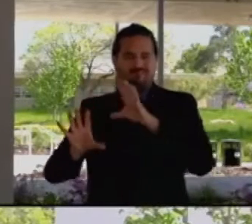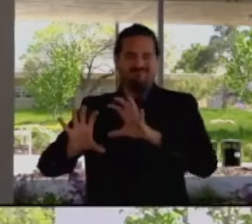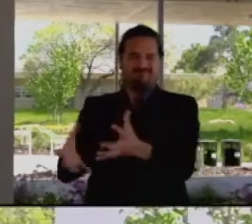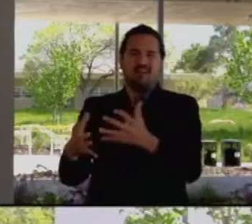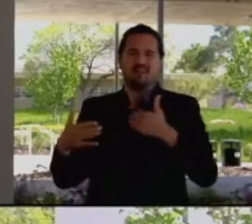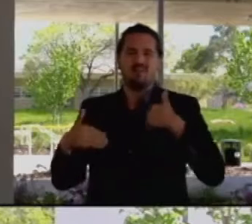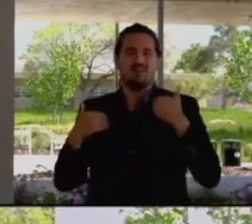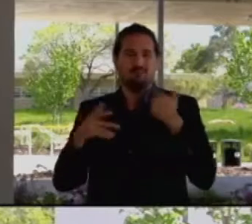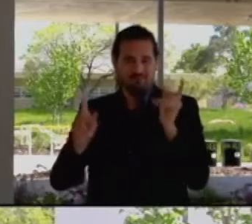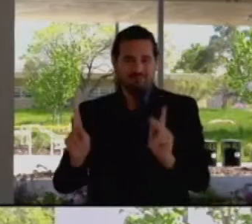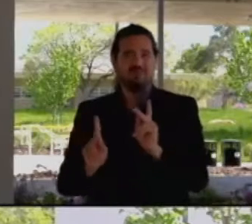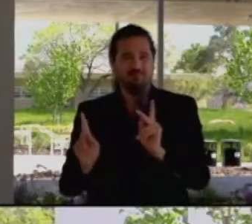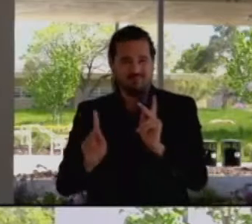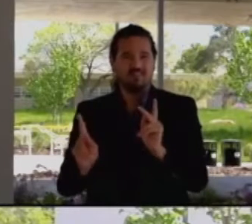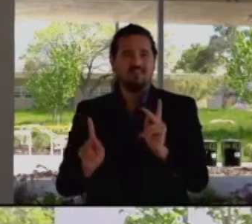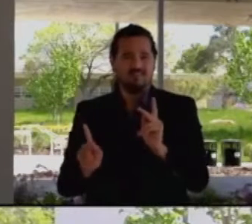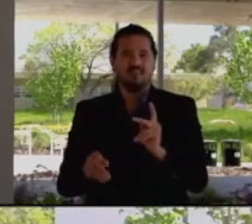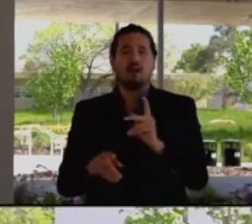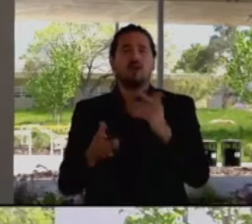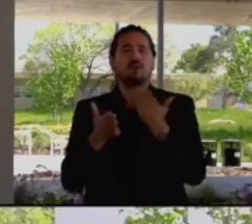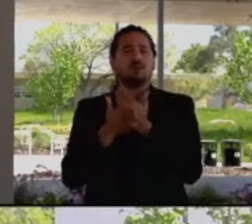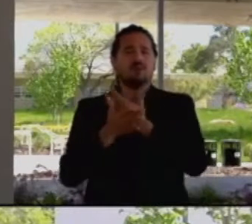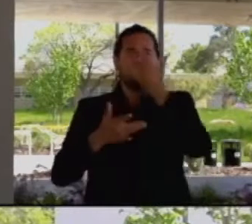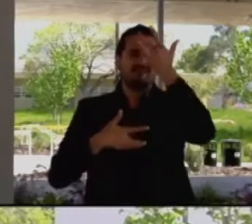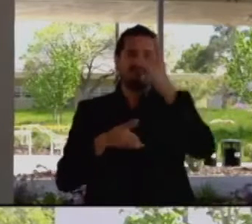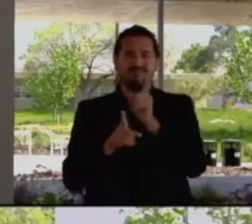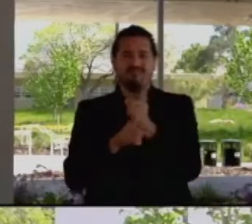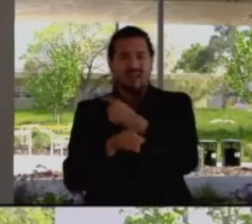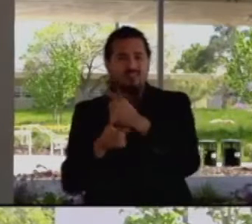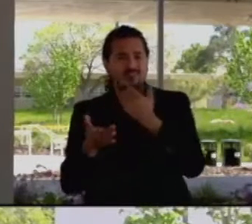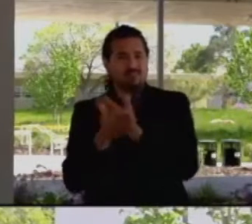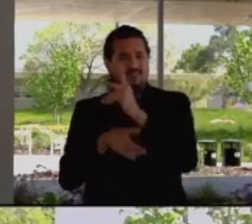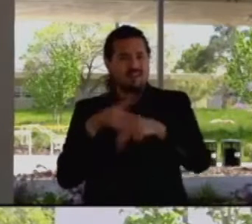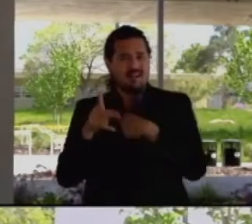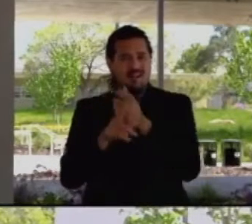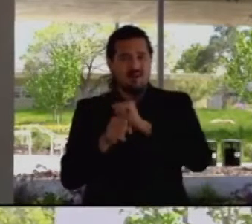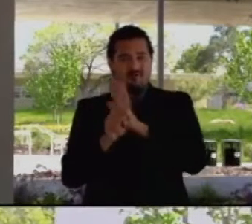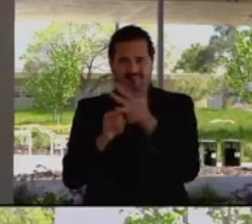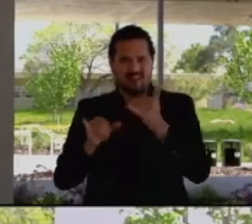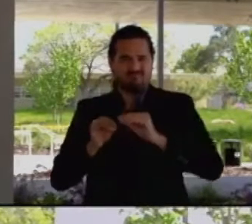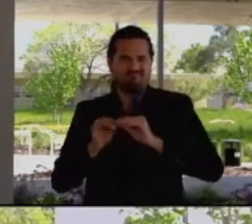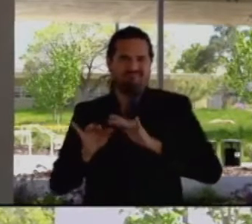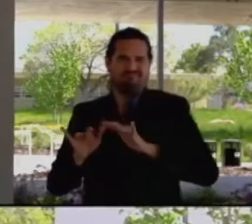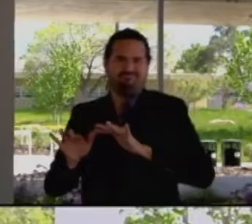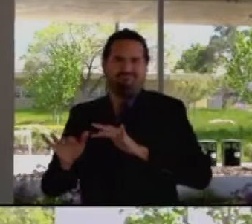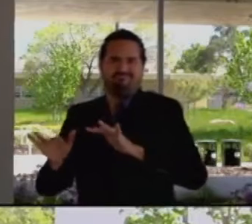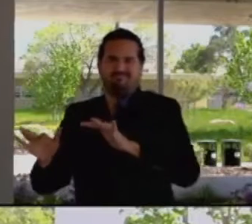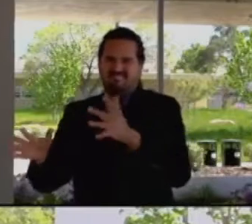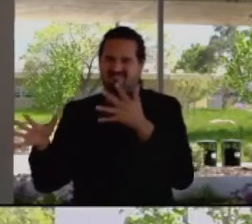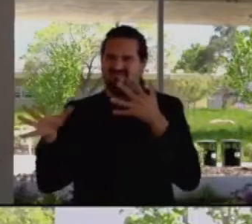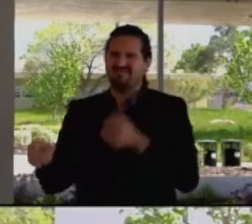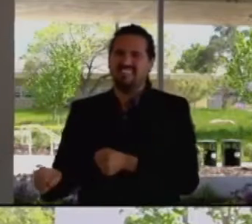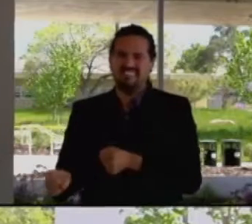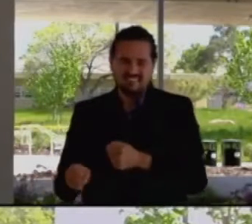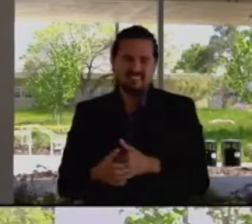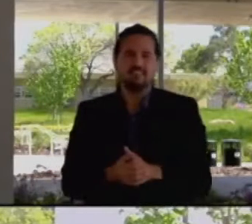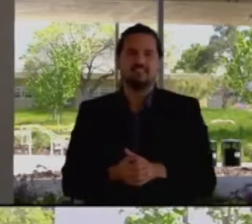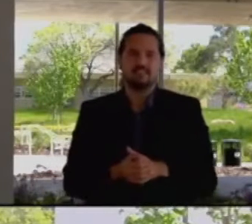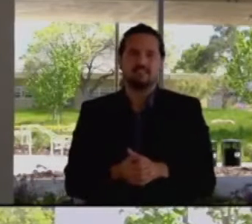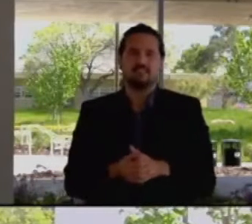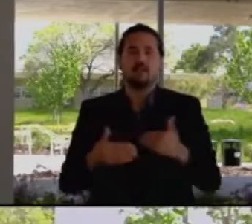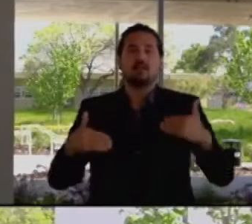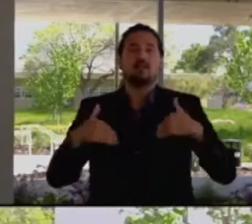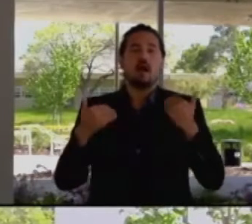our community. So it's a race against variants at this point. Let me say to our young adults and our teens, it's